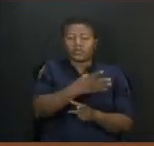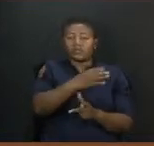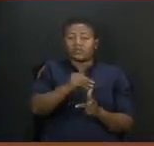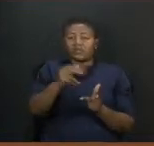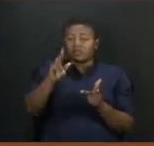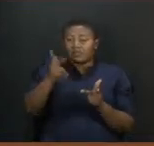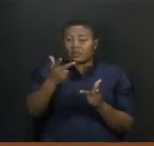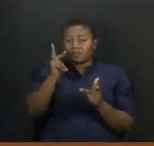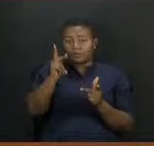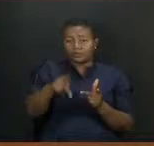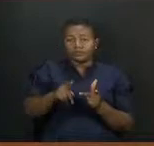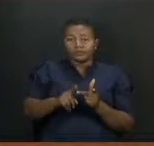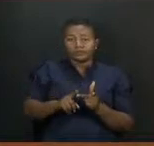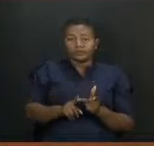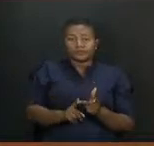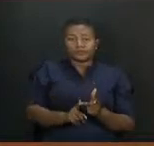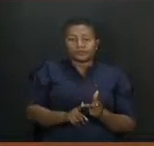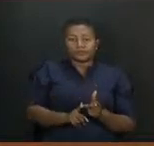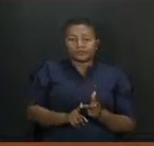and another